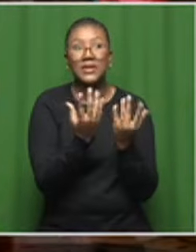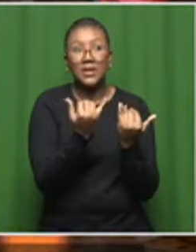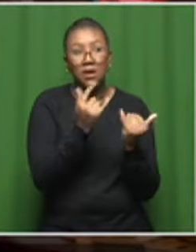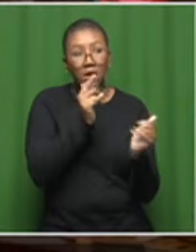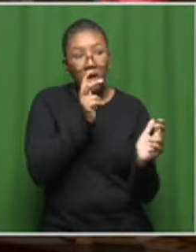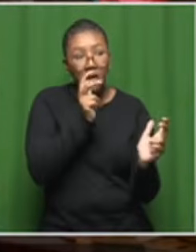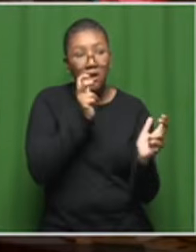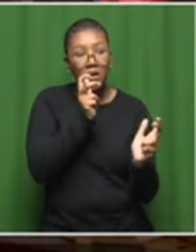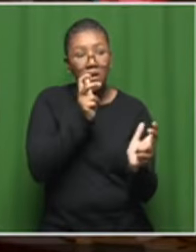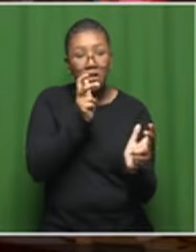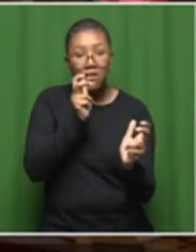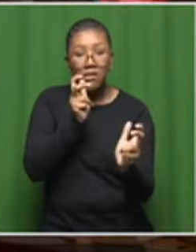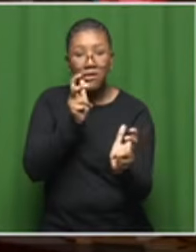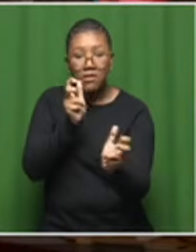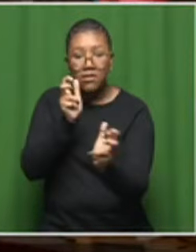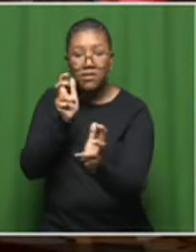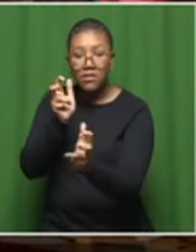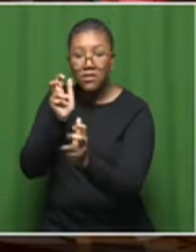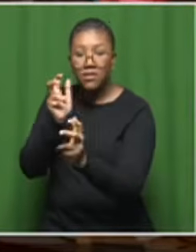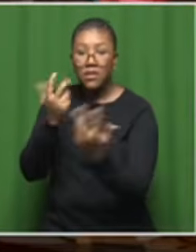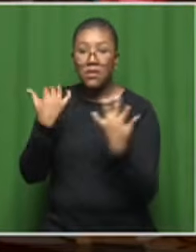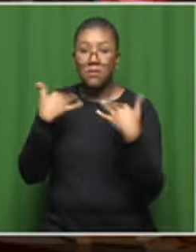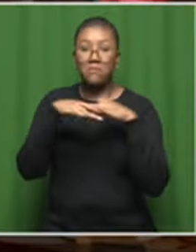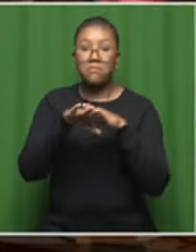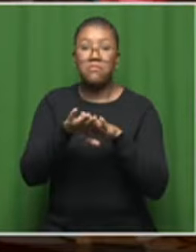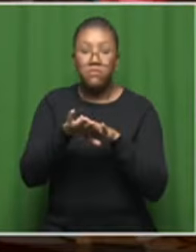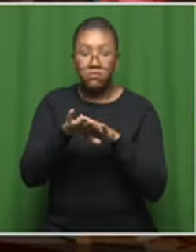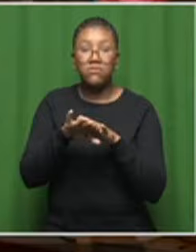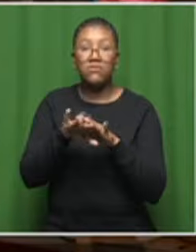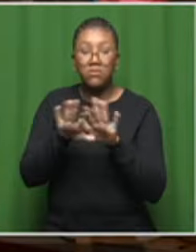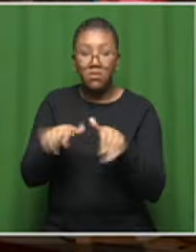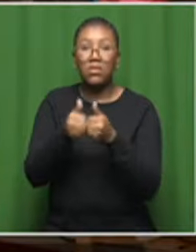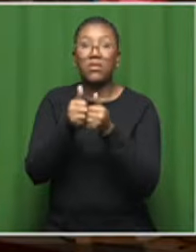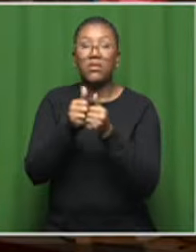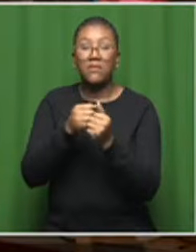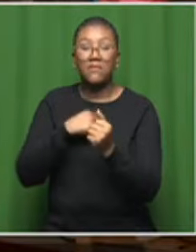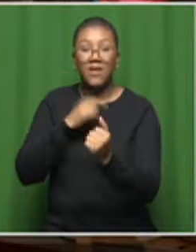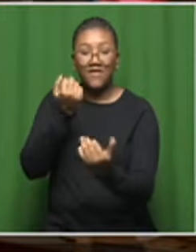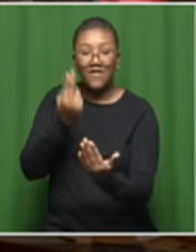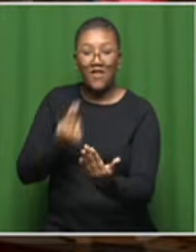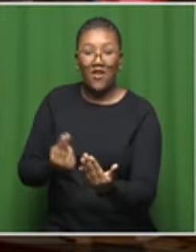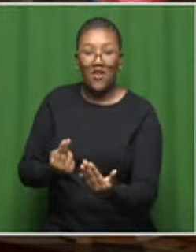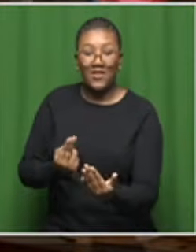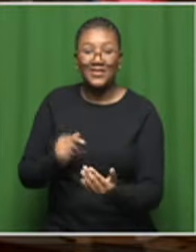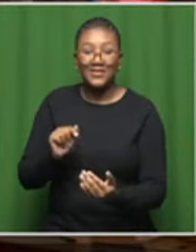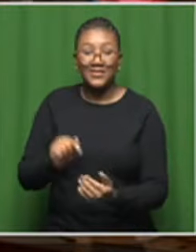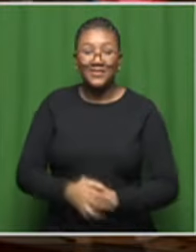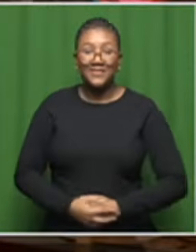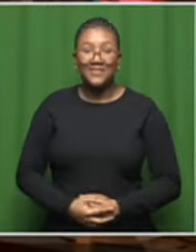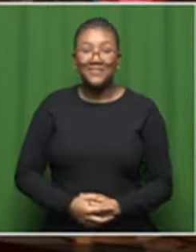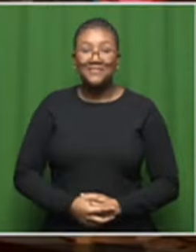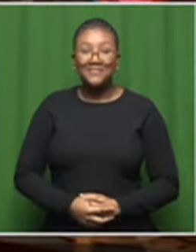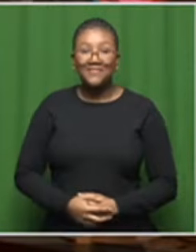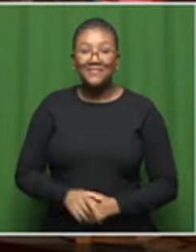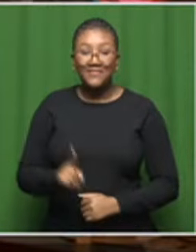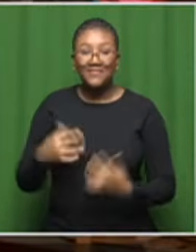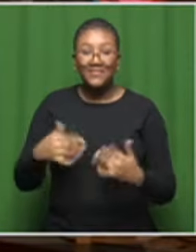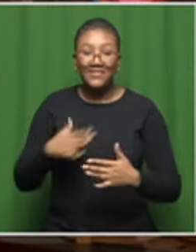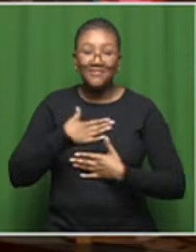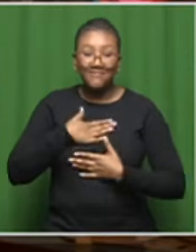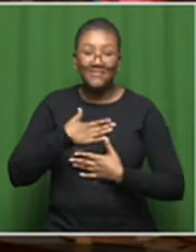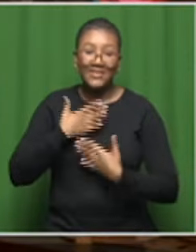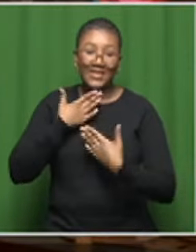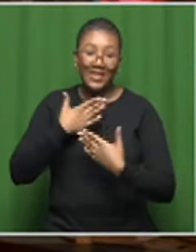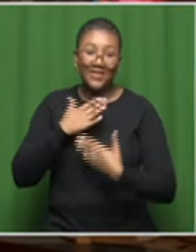I just go around that and it works somehow. It works. I'm very thankful for that.